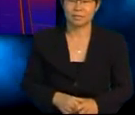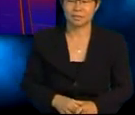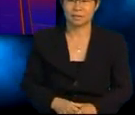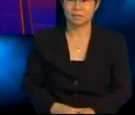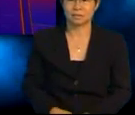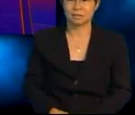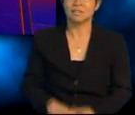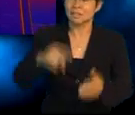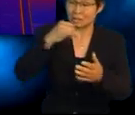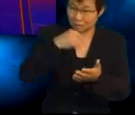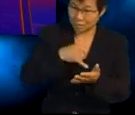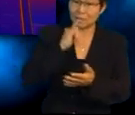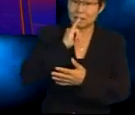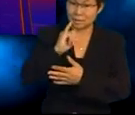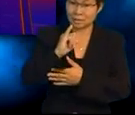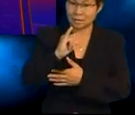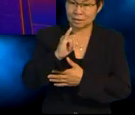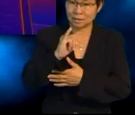I know.